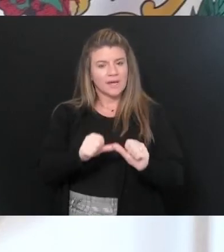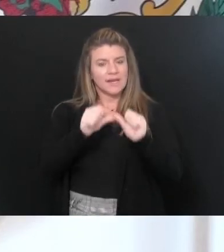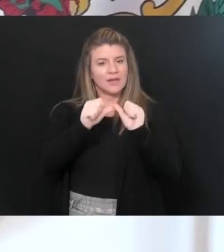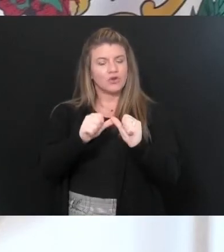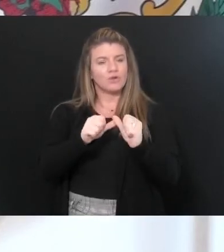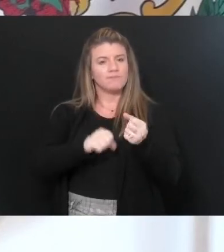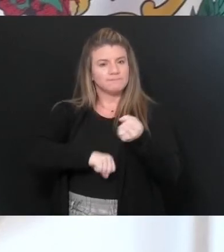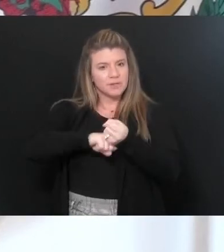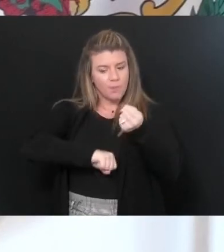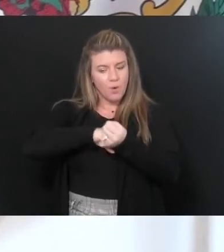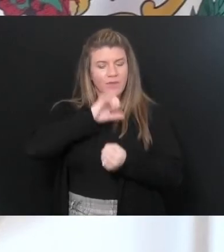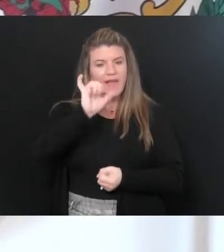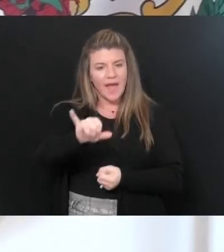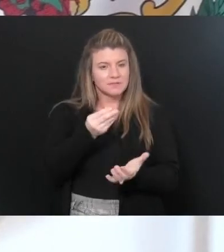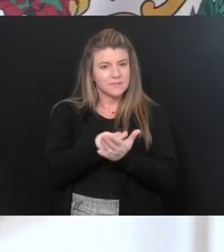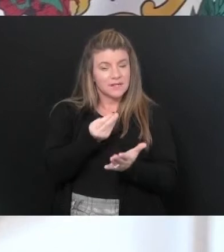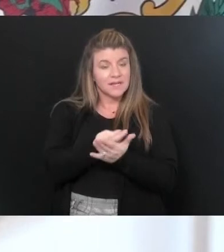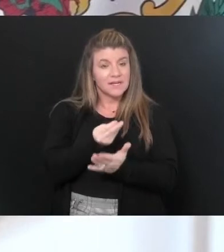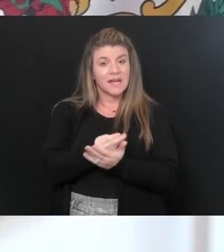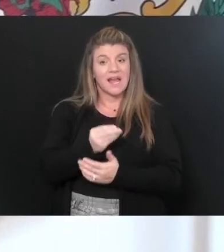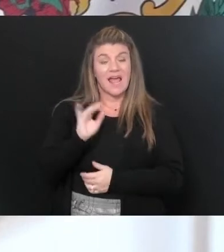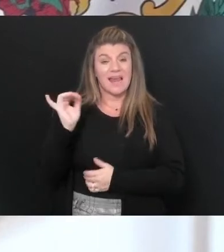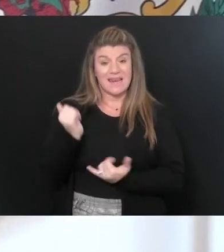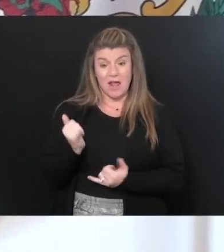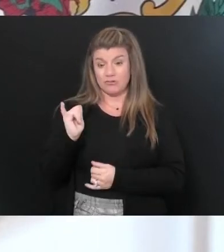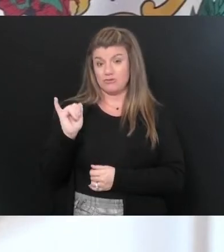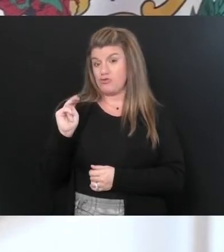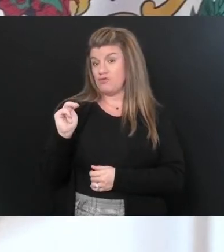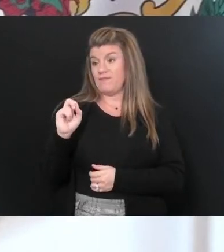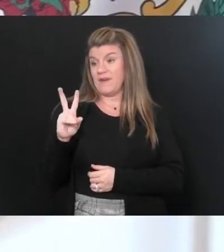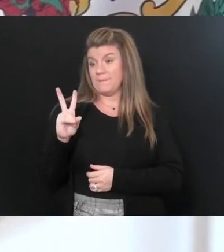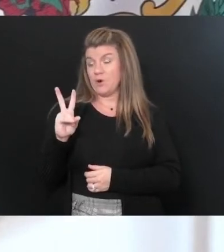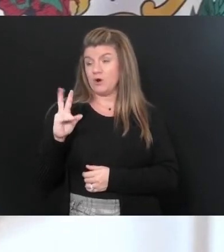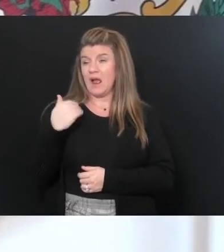fund this and everything. And as of November, there was